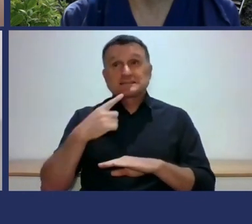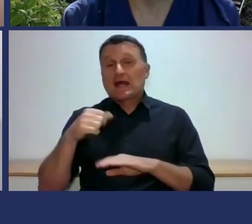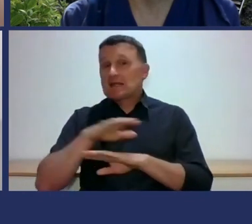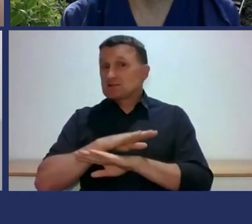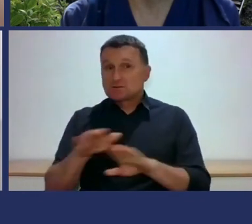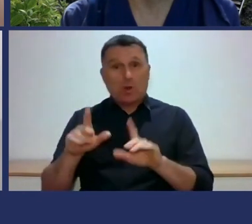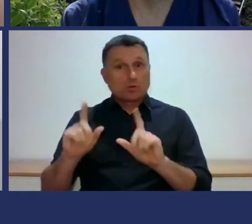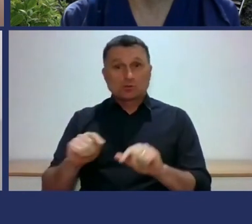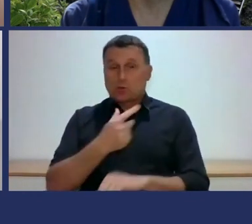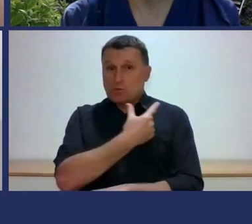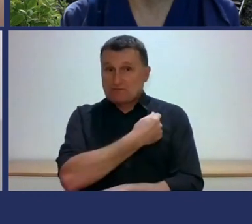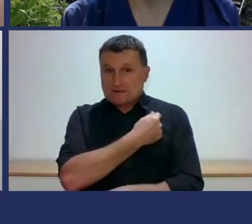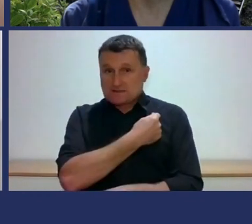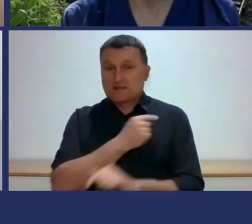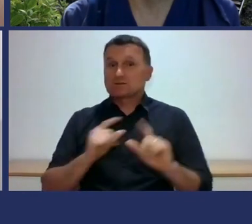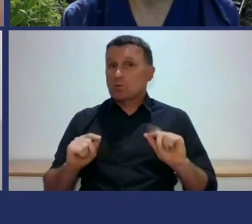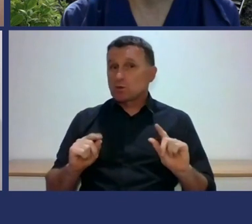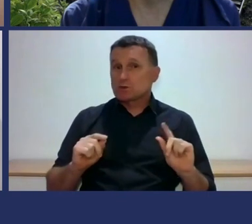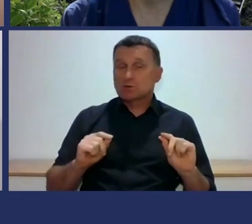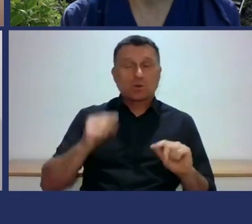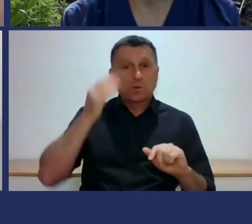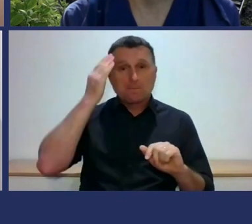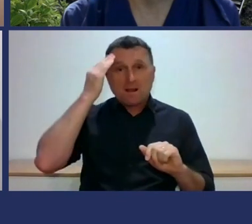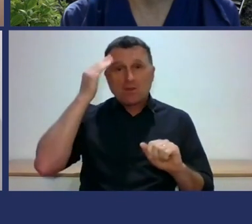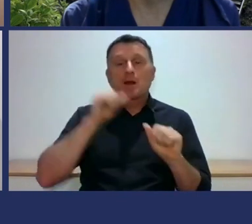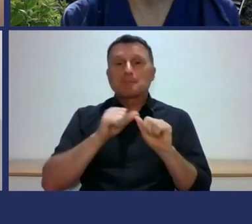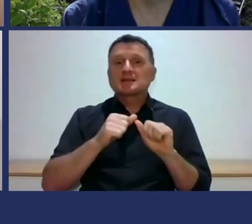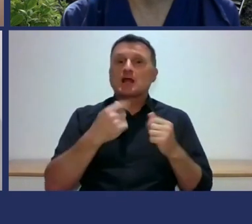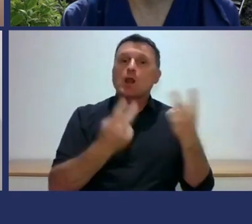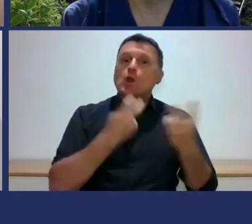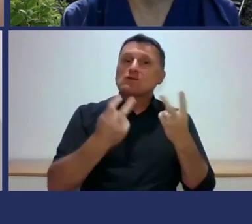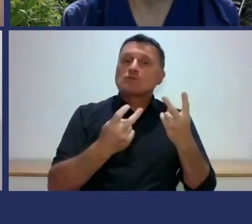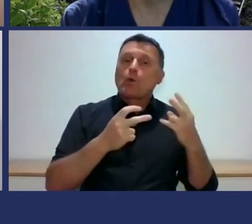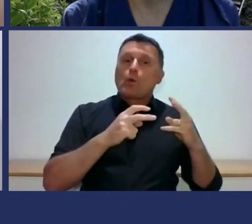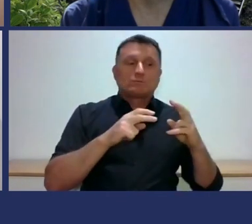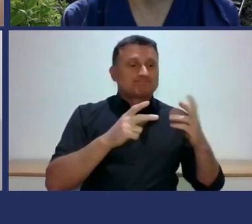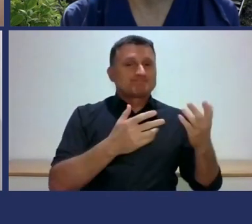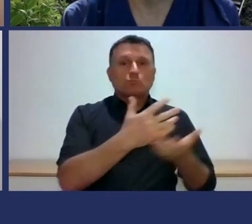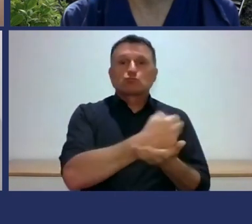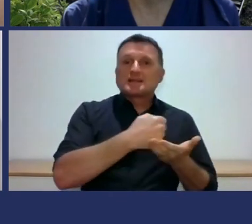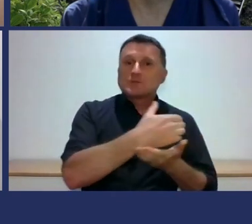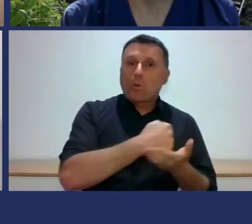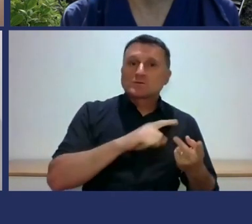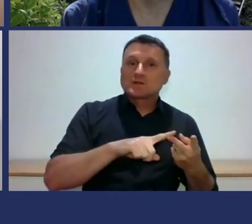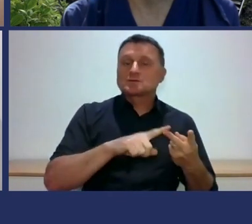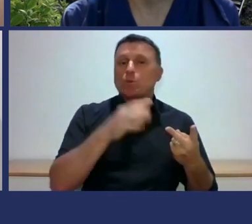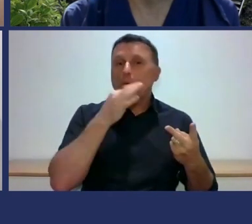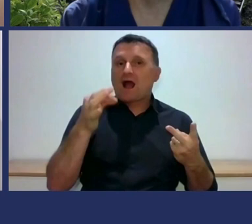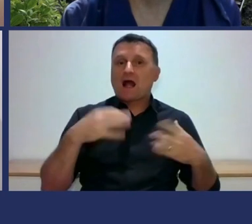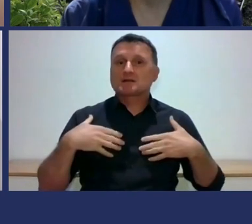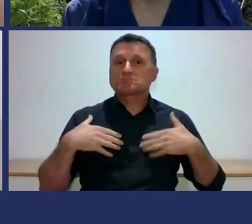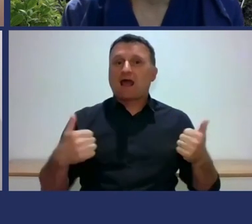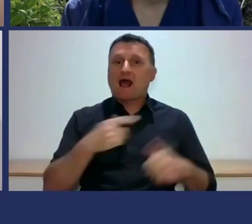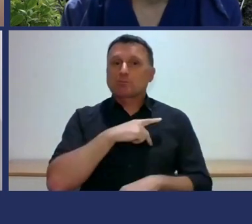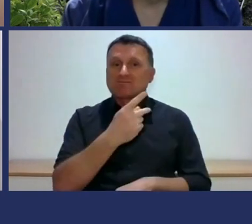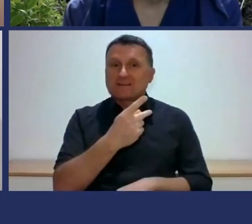look to those sort of trusted resources and maybe ask another medical professional who you trust, who you can get support from. And just